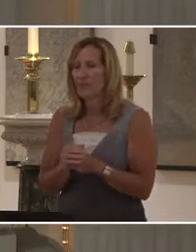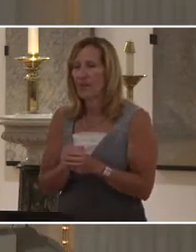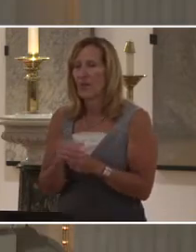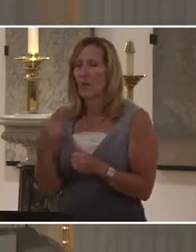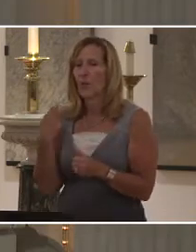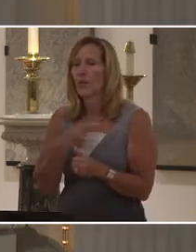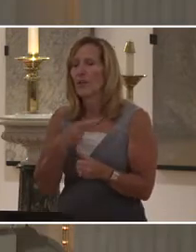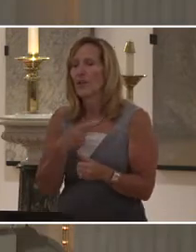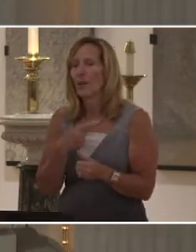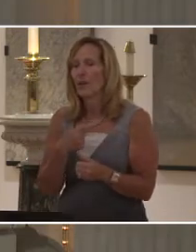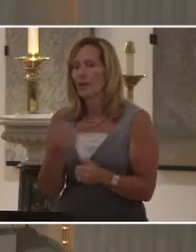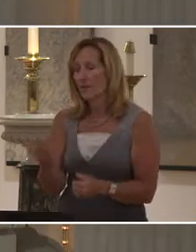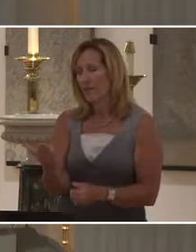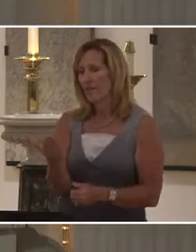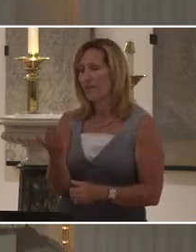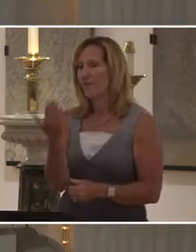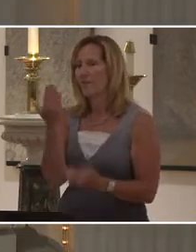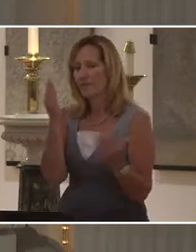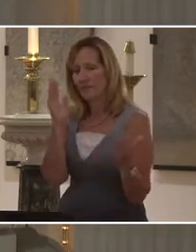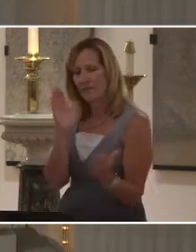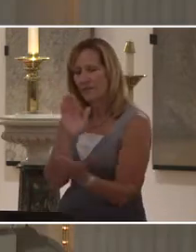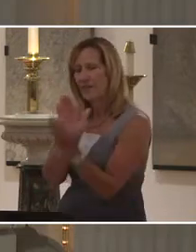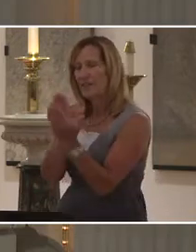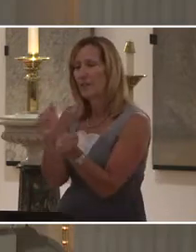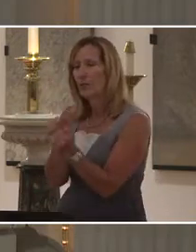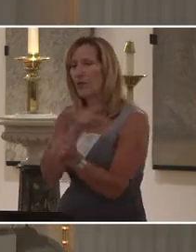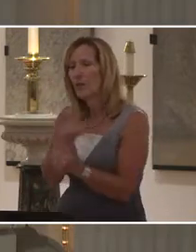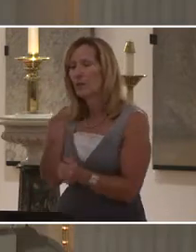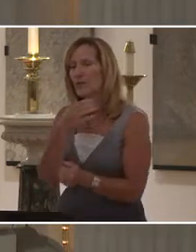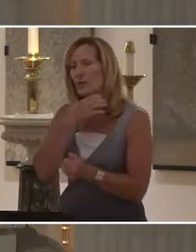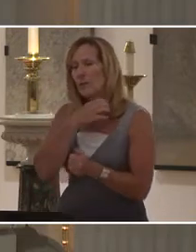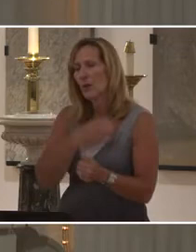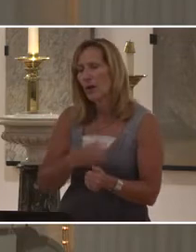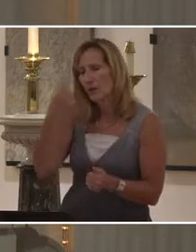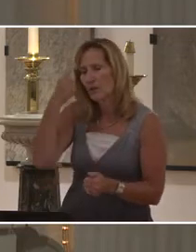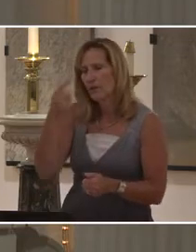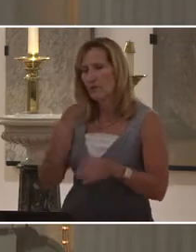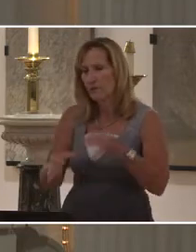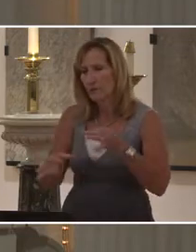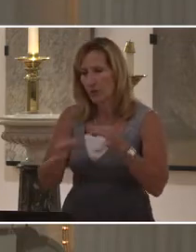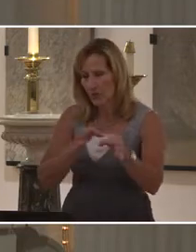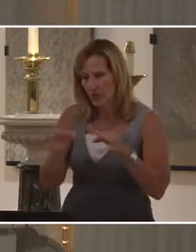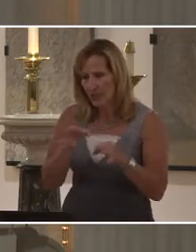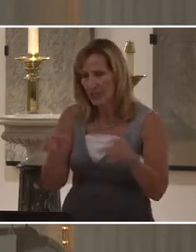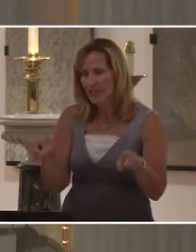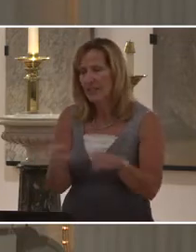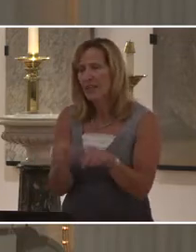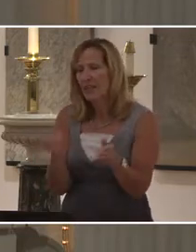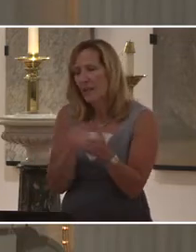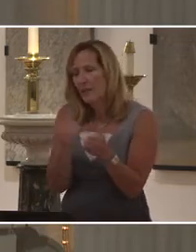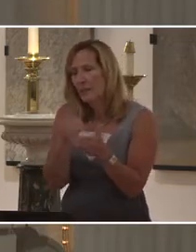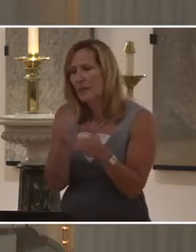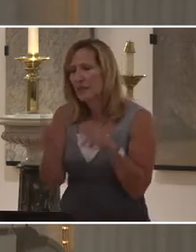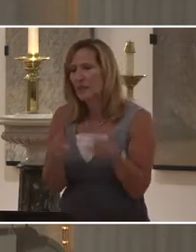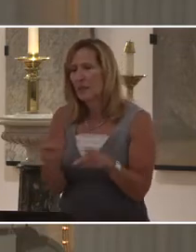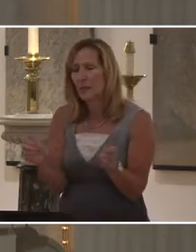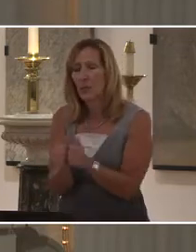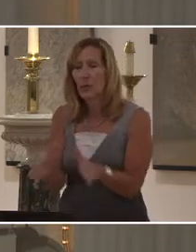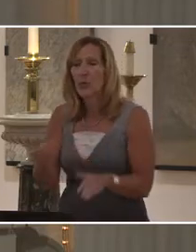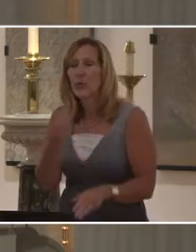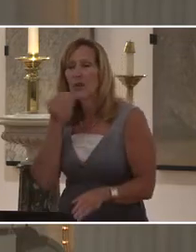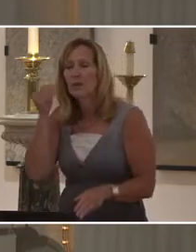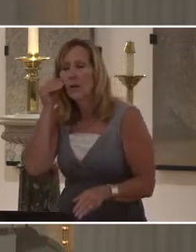We are face to face with those who hunger for justice, like the millions displaced from their homes